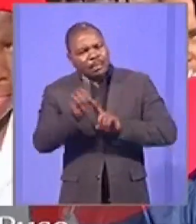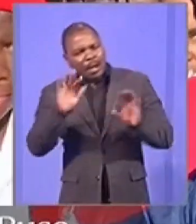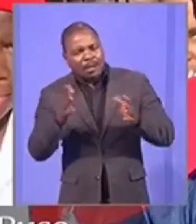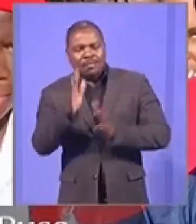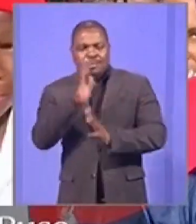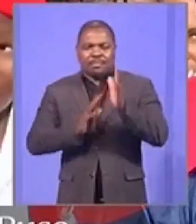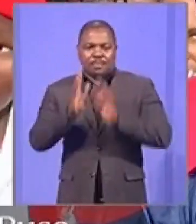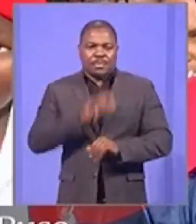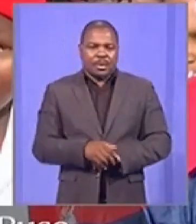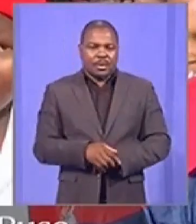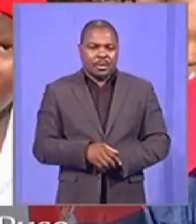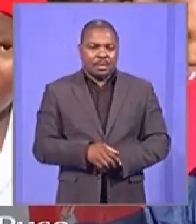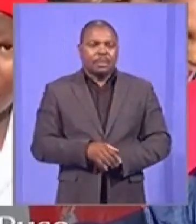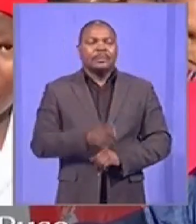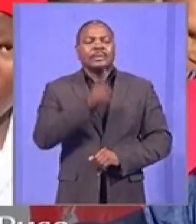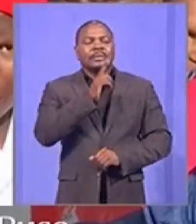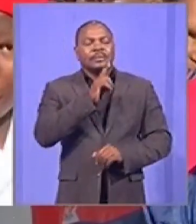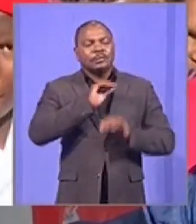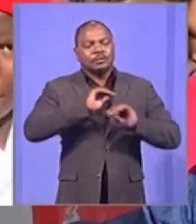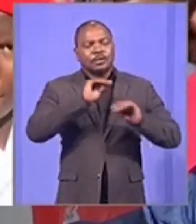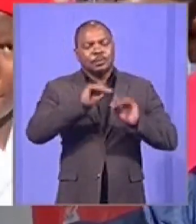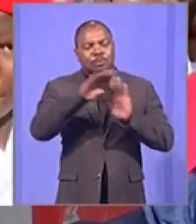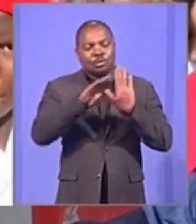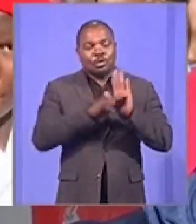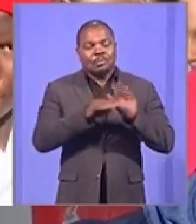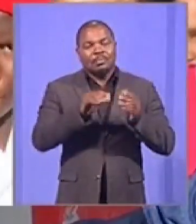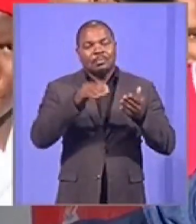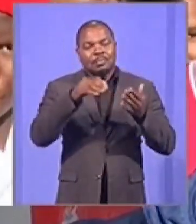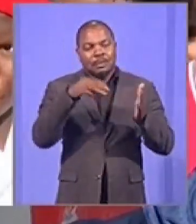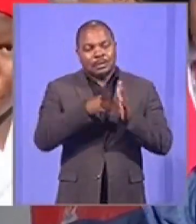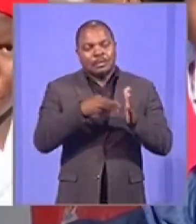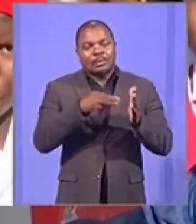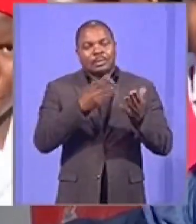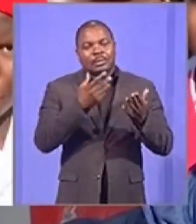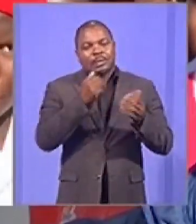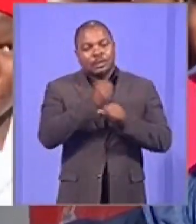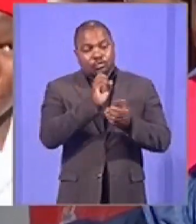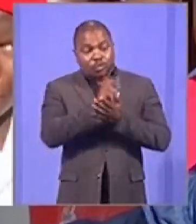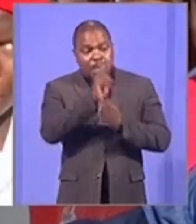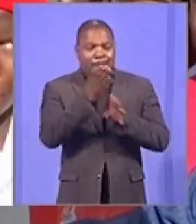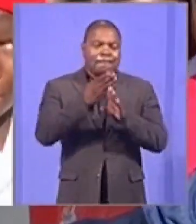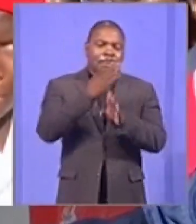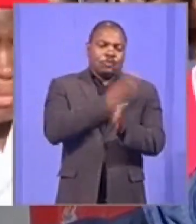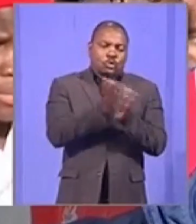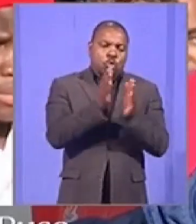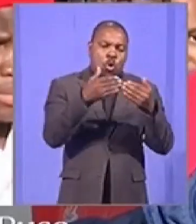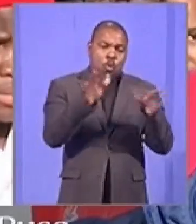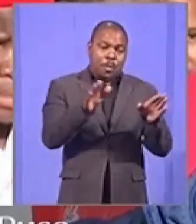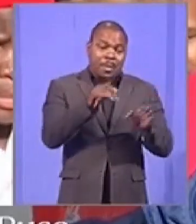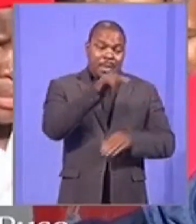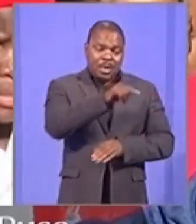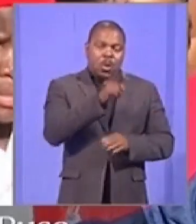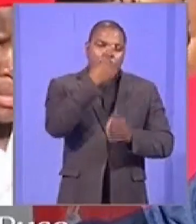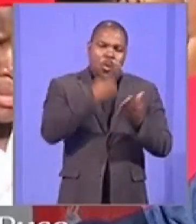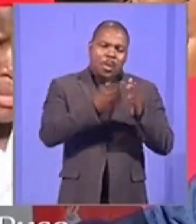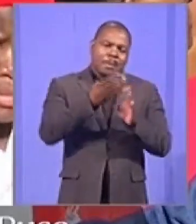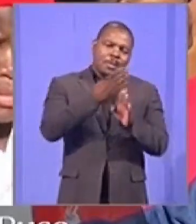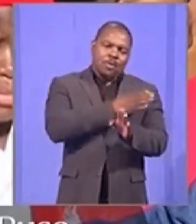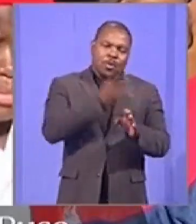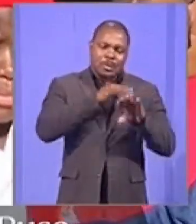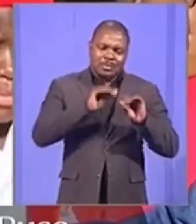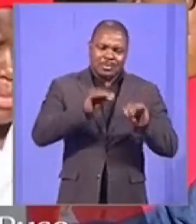seno. The extended teaching programs for grade 12 starts before the school reopen in January. A week before, we start teaching